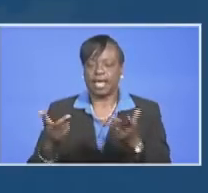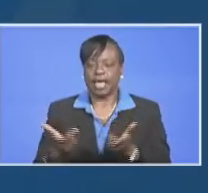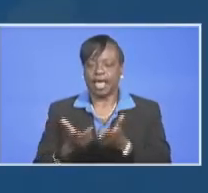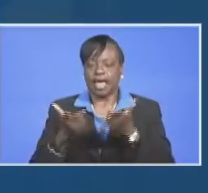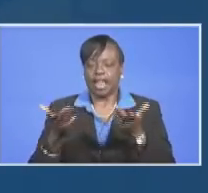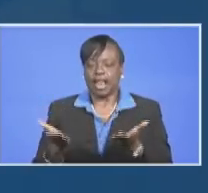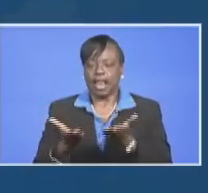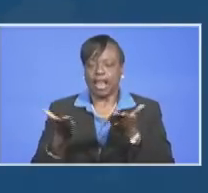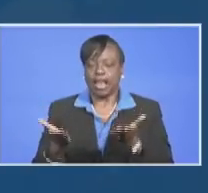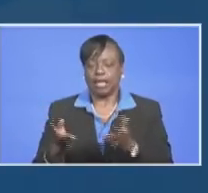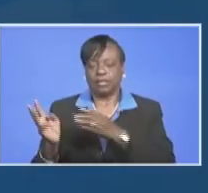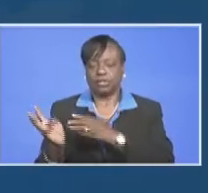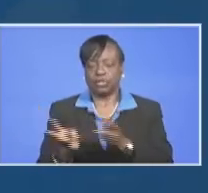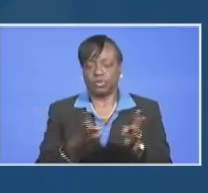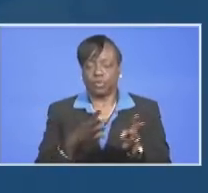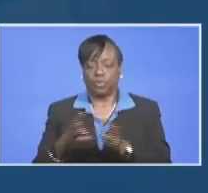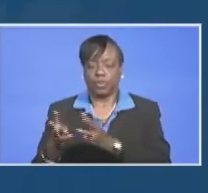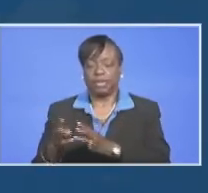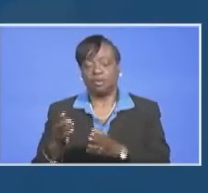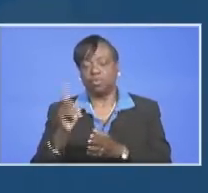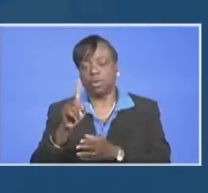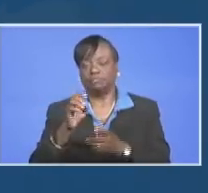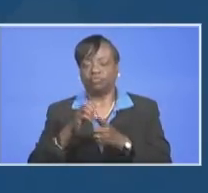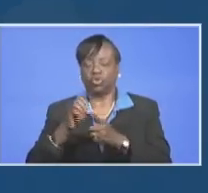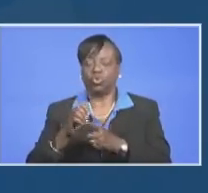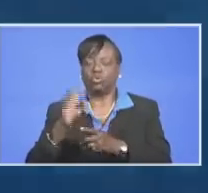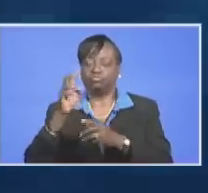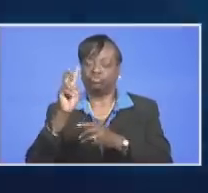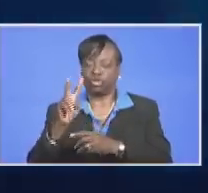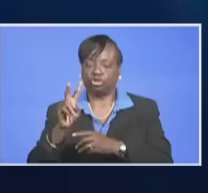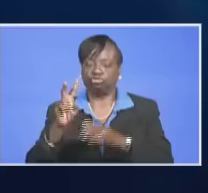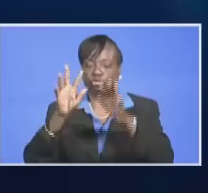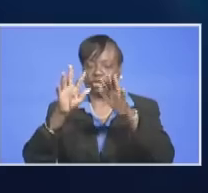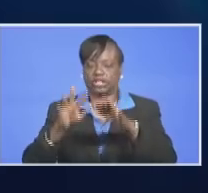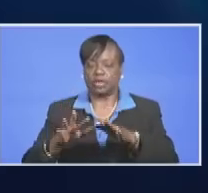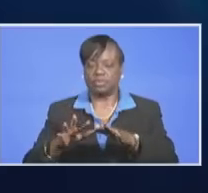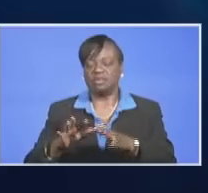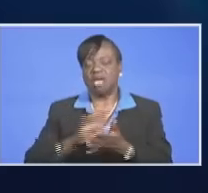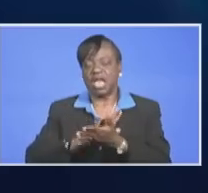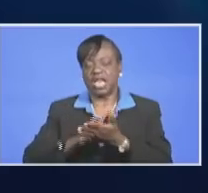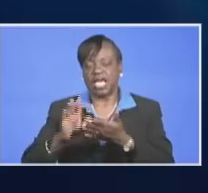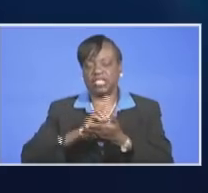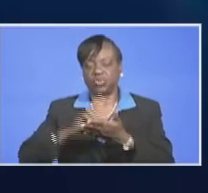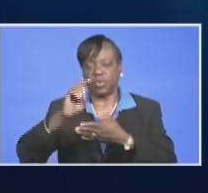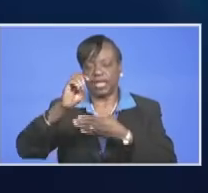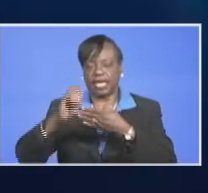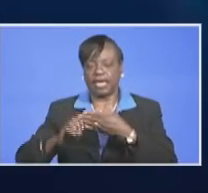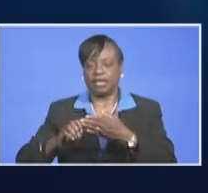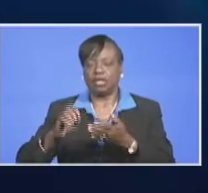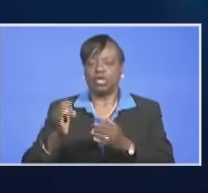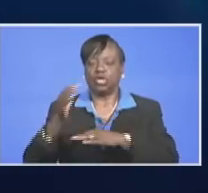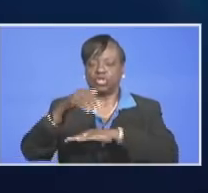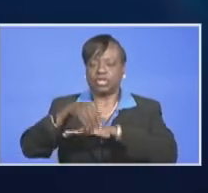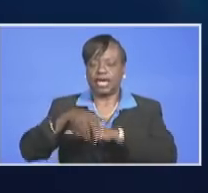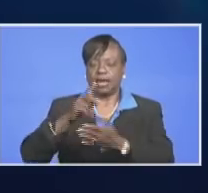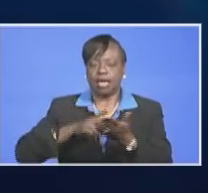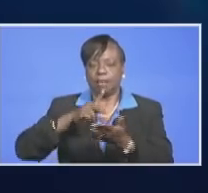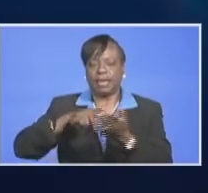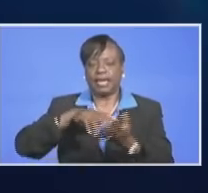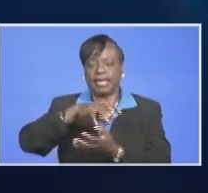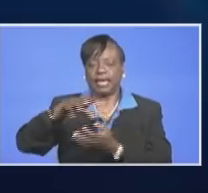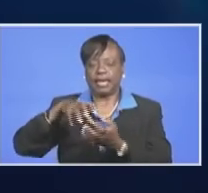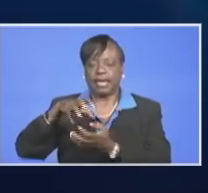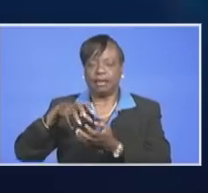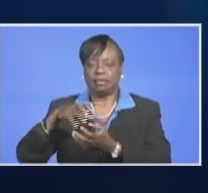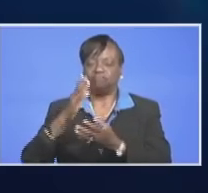can anticipate 1 or 2 little pop-up showers. But other than that, a fairly nice weekend shaping up for you. Tonight, partly cloudy and humid and isolated